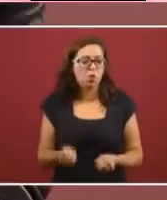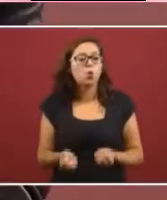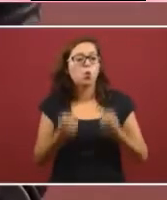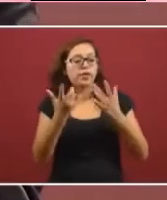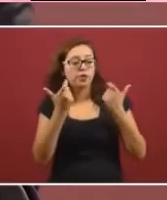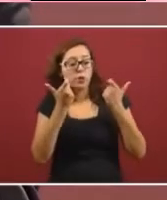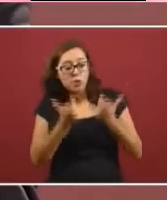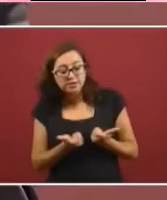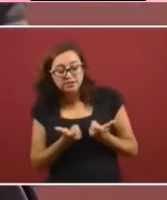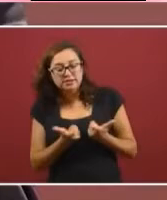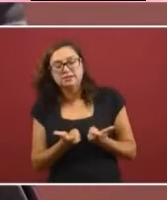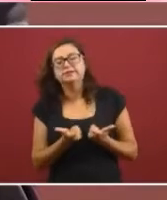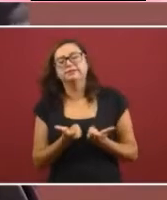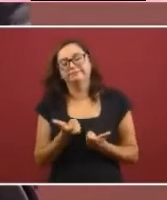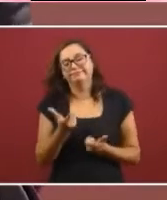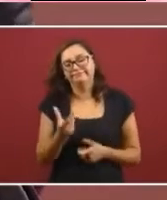este,